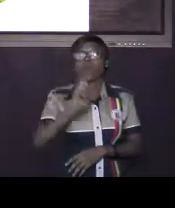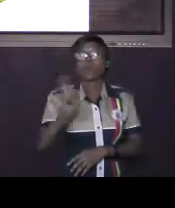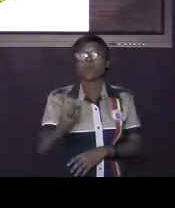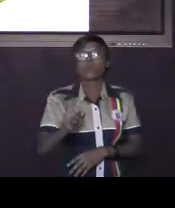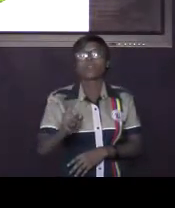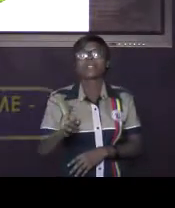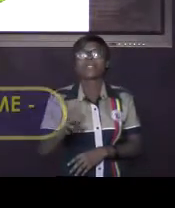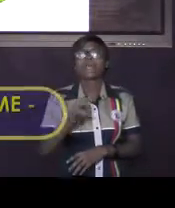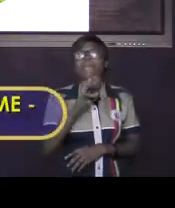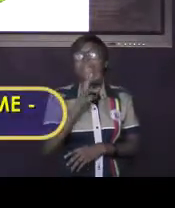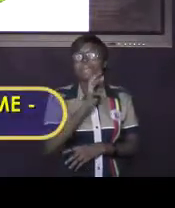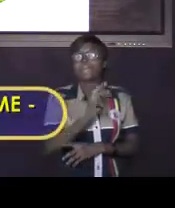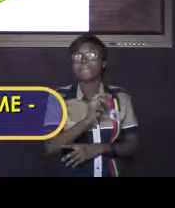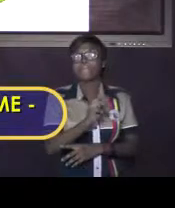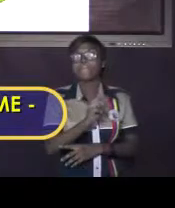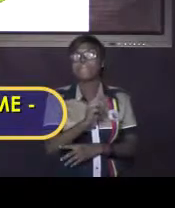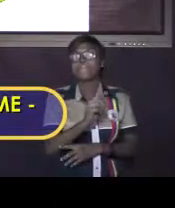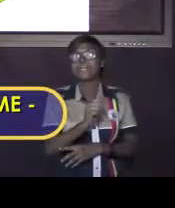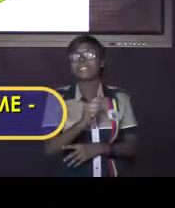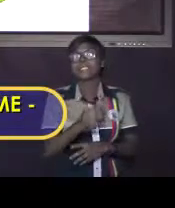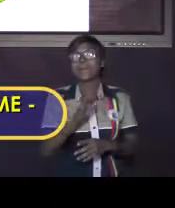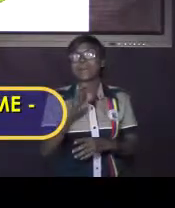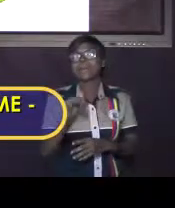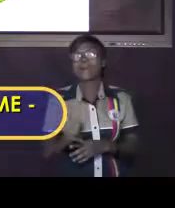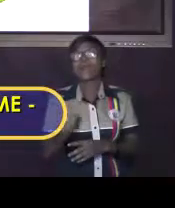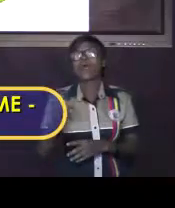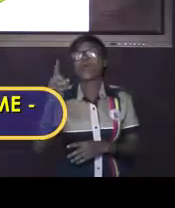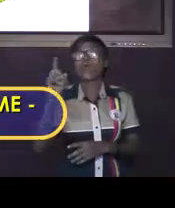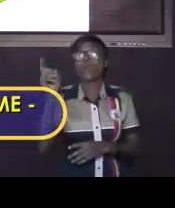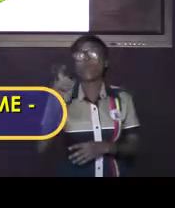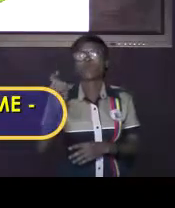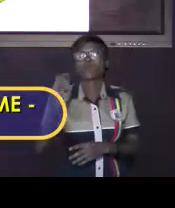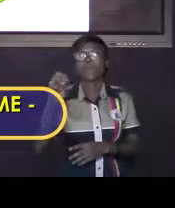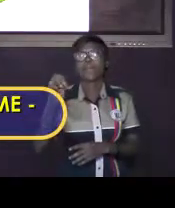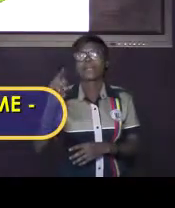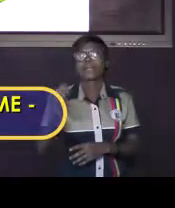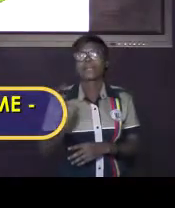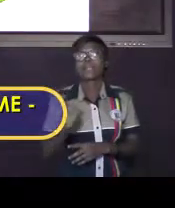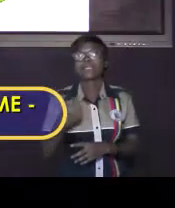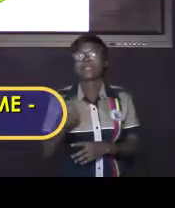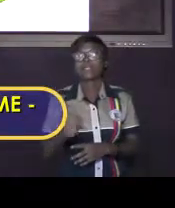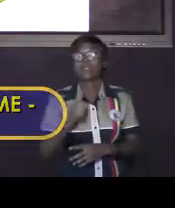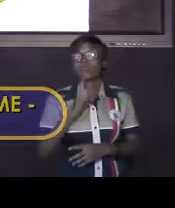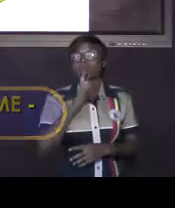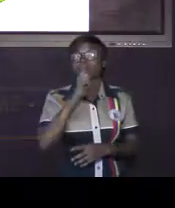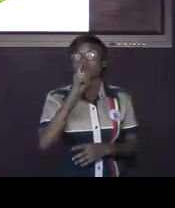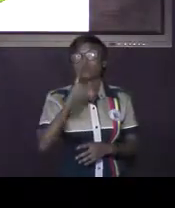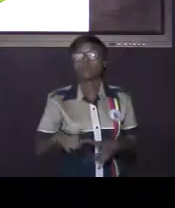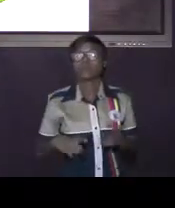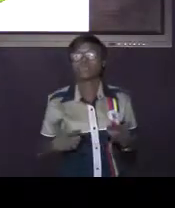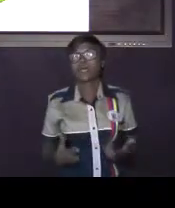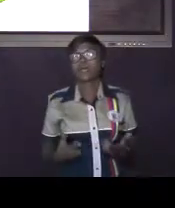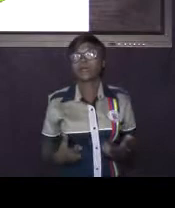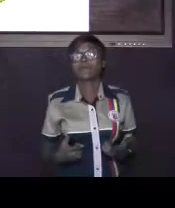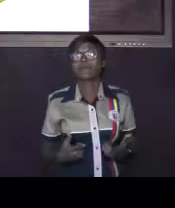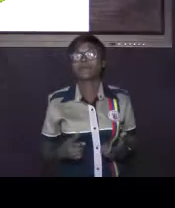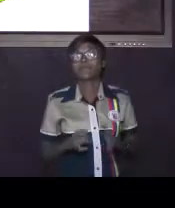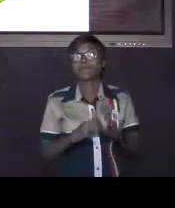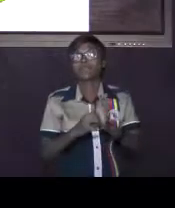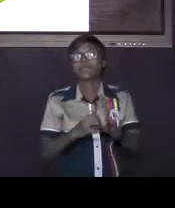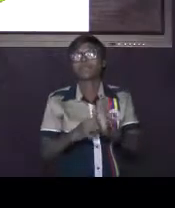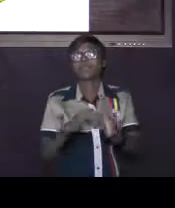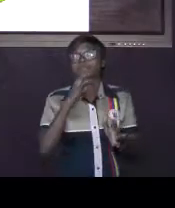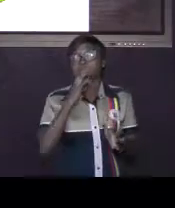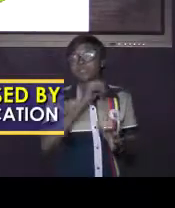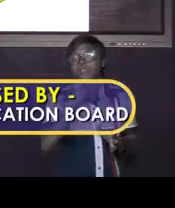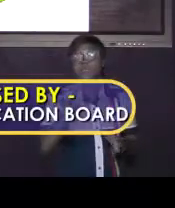by 100 meter. Length is 100 meters, breadth is 100 meter. And the real life application that we can give